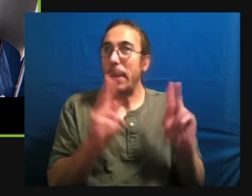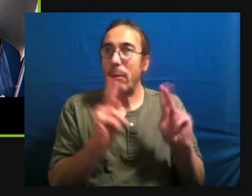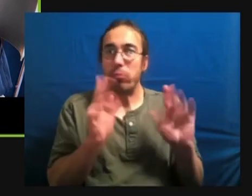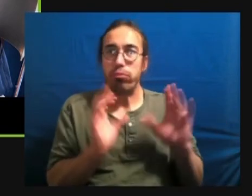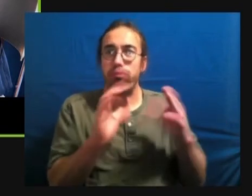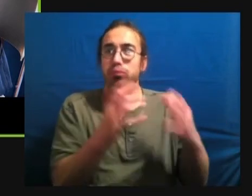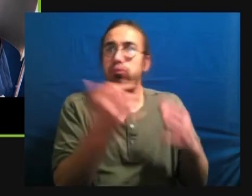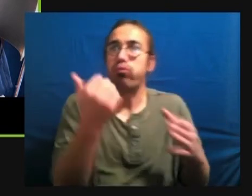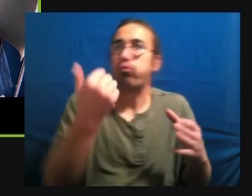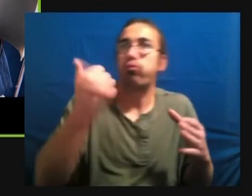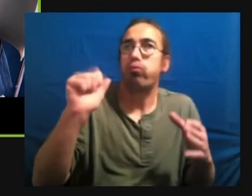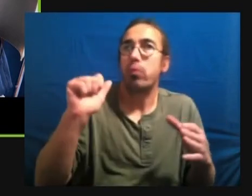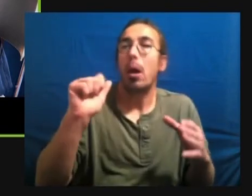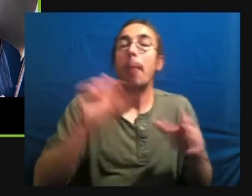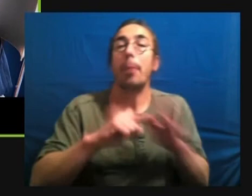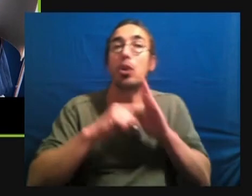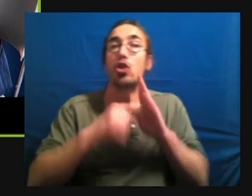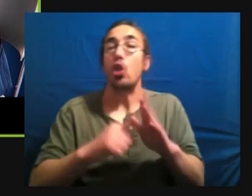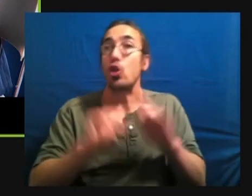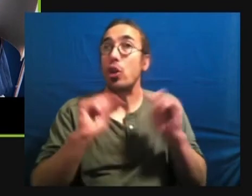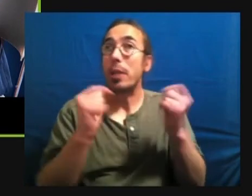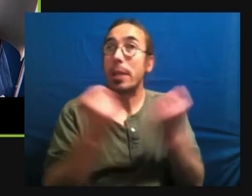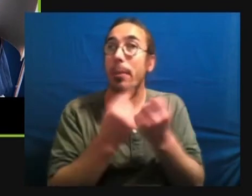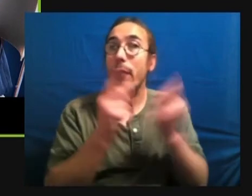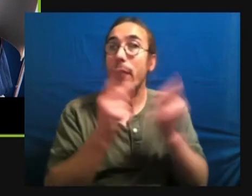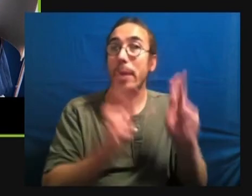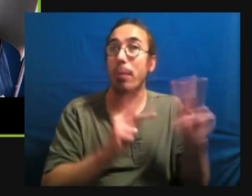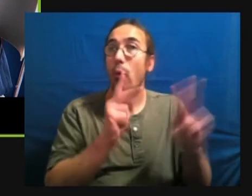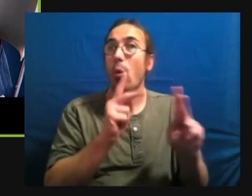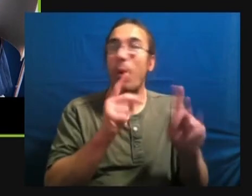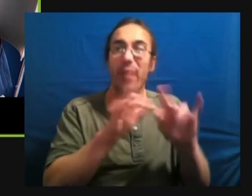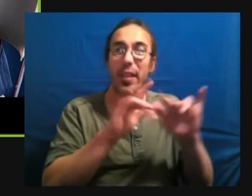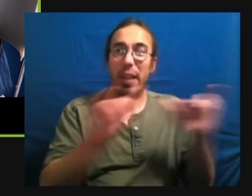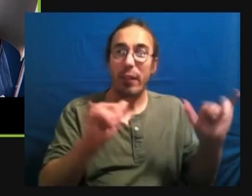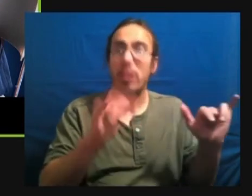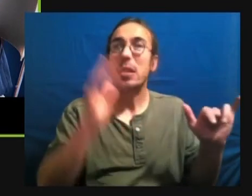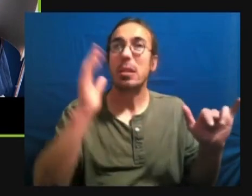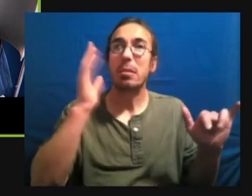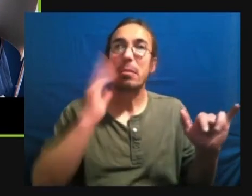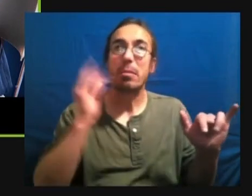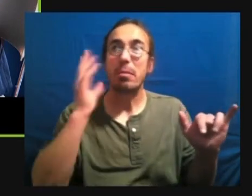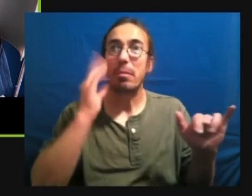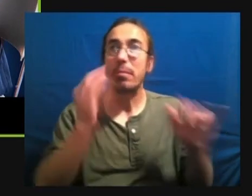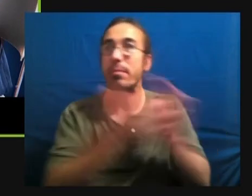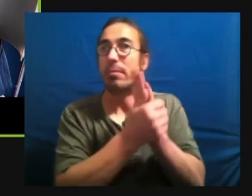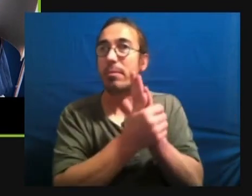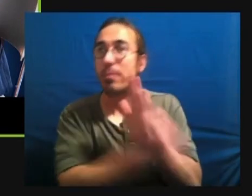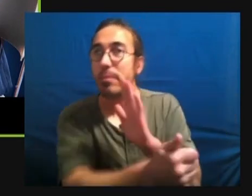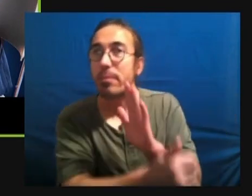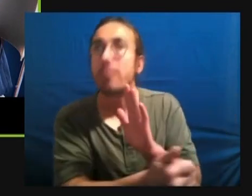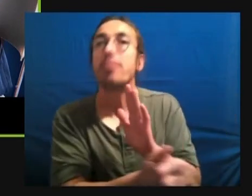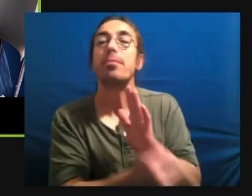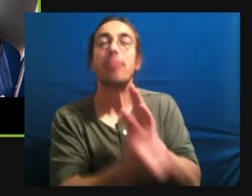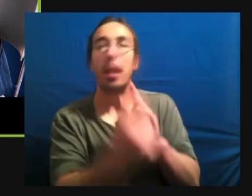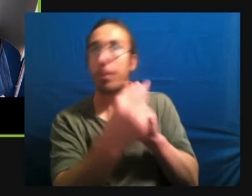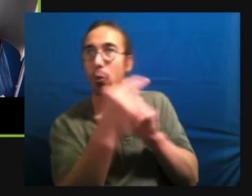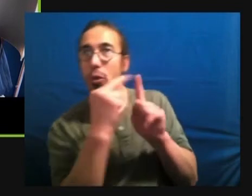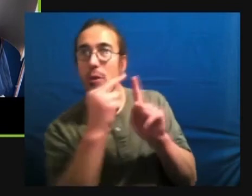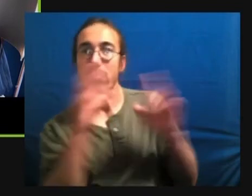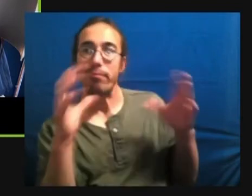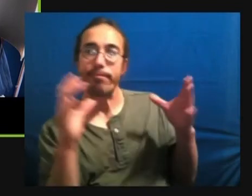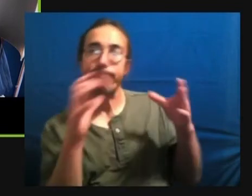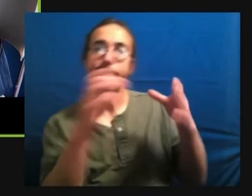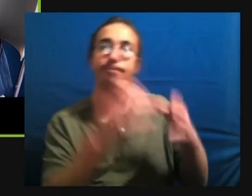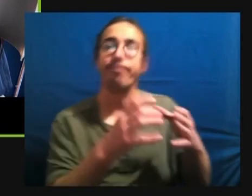she assembles a team of individuals with diversity of expertise, oversight, reach, and perspective to collaborate on joint